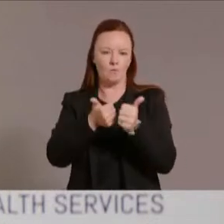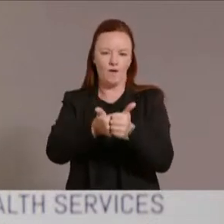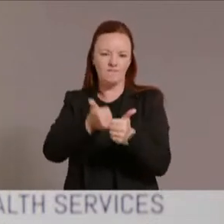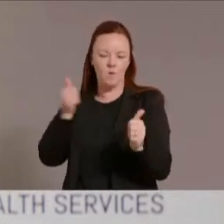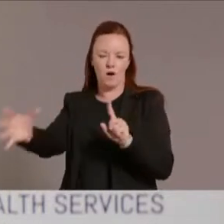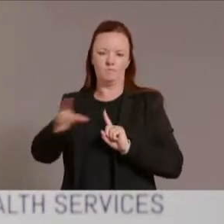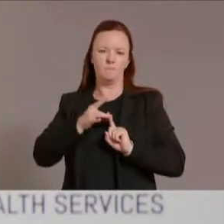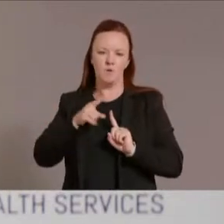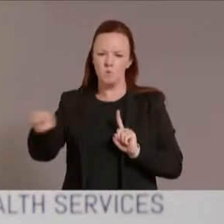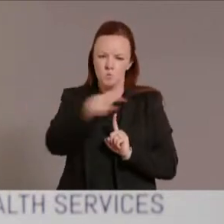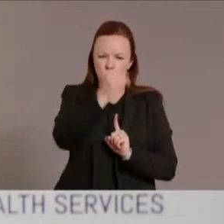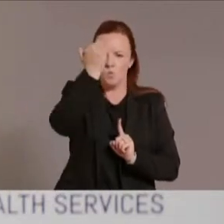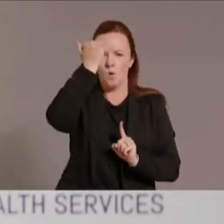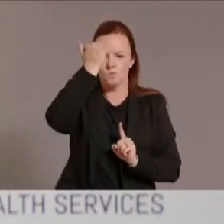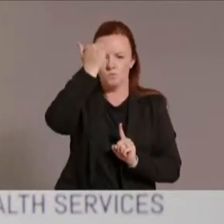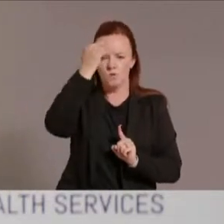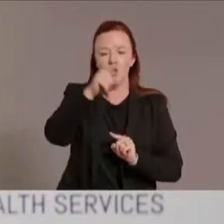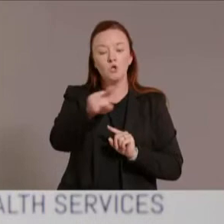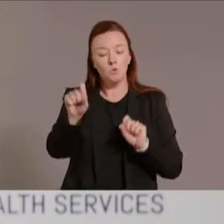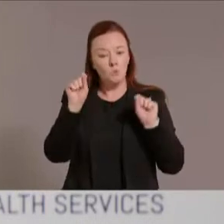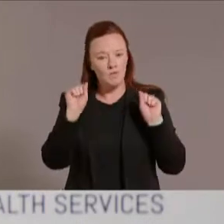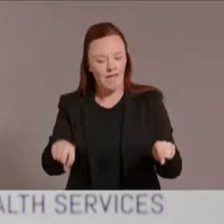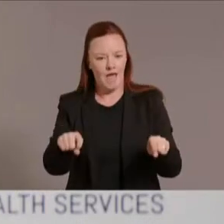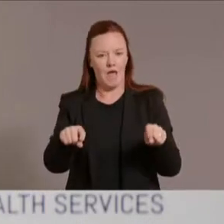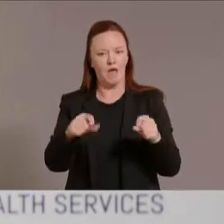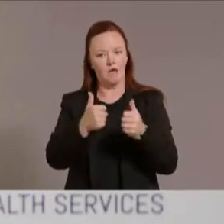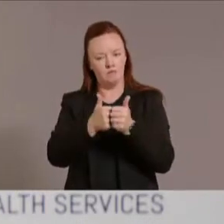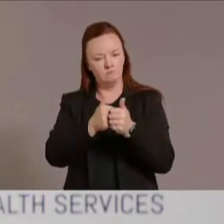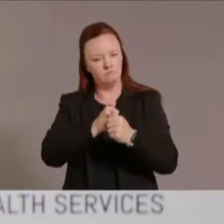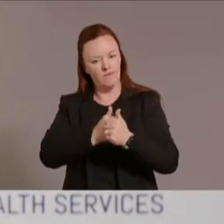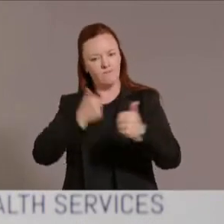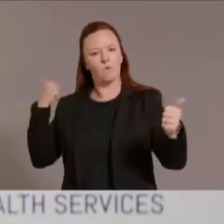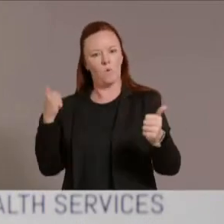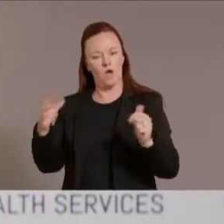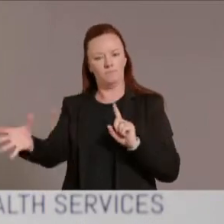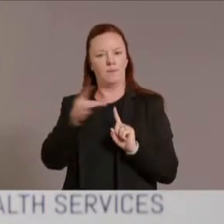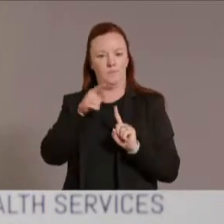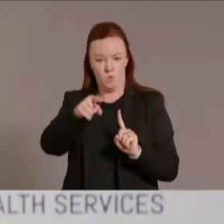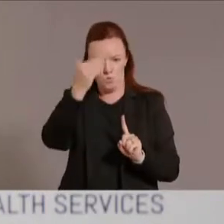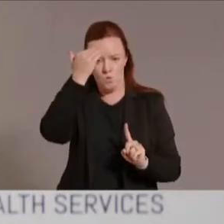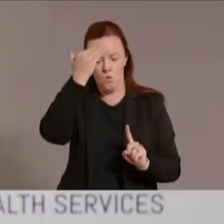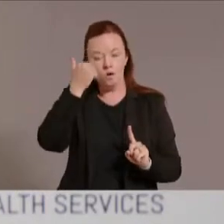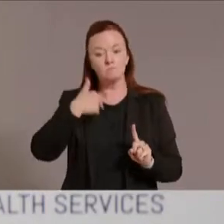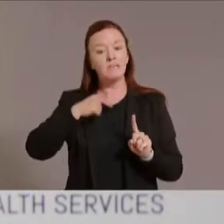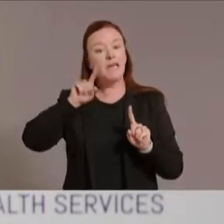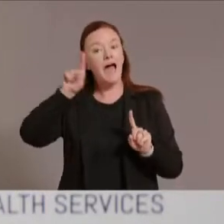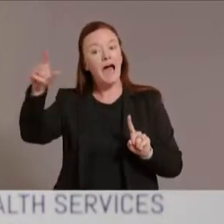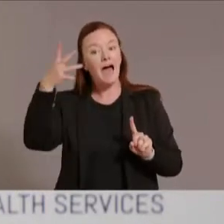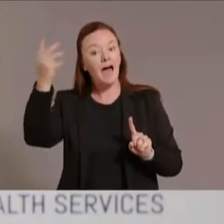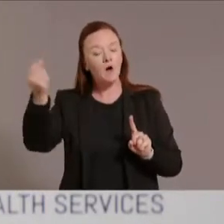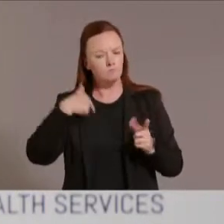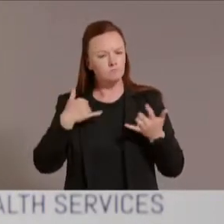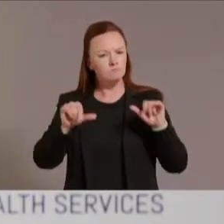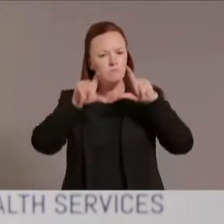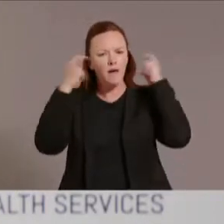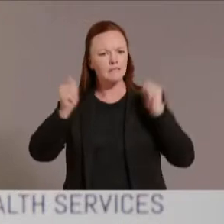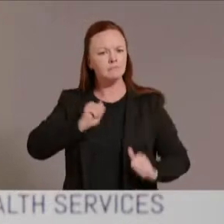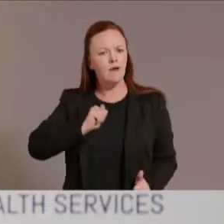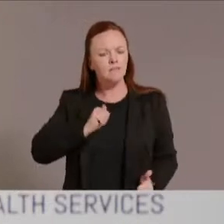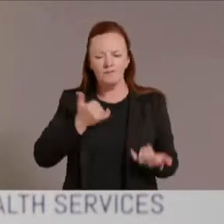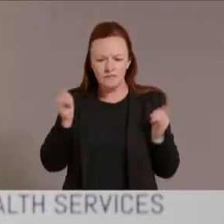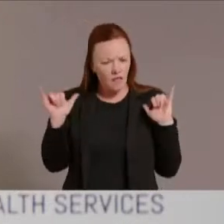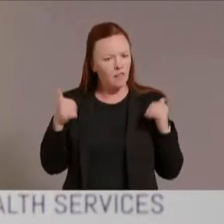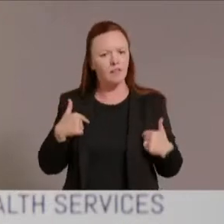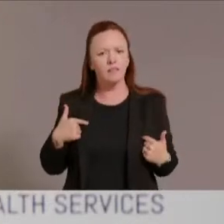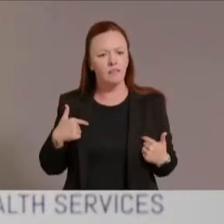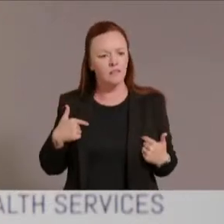COVID-19, and everybody has access to the tools to prevent it. So when I go out, I still wear a mask. I don't